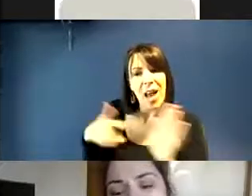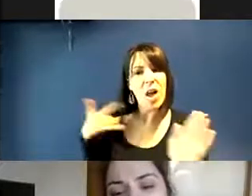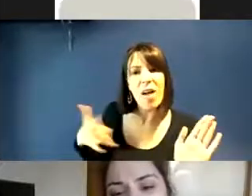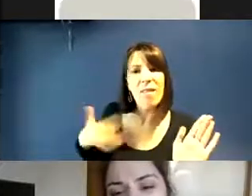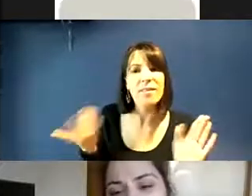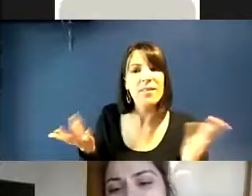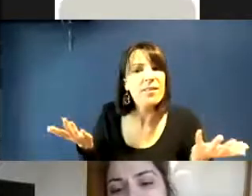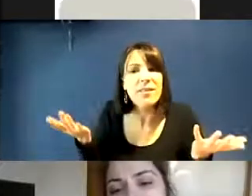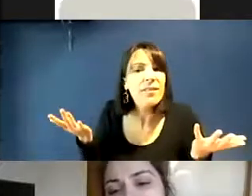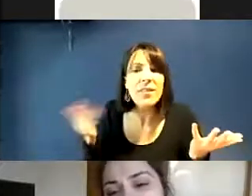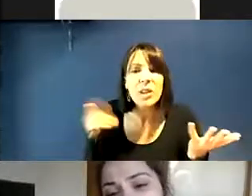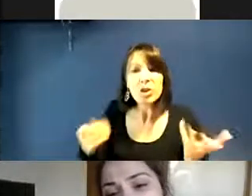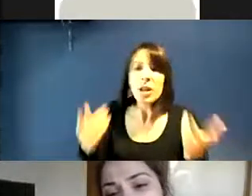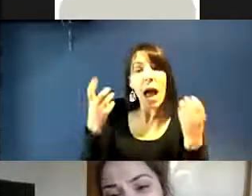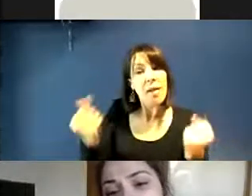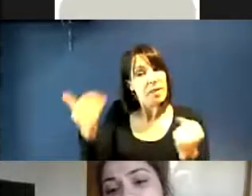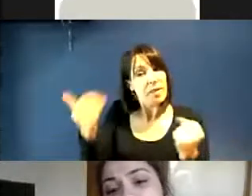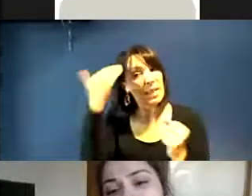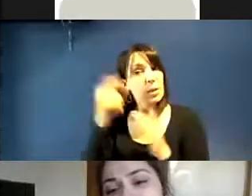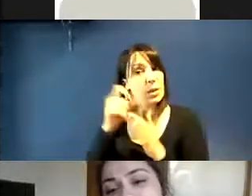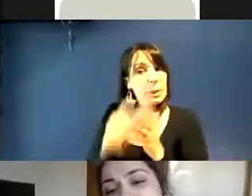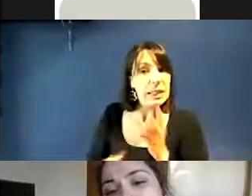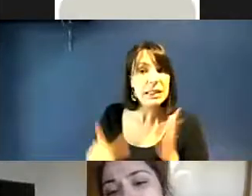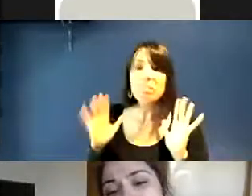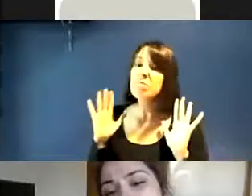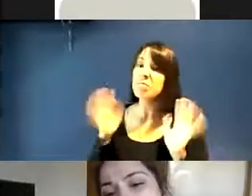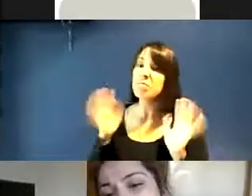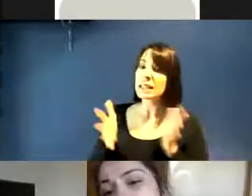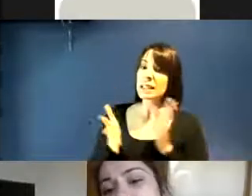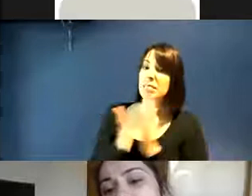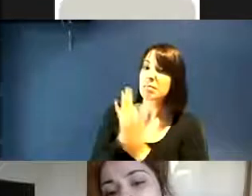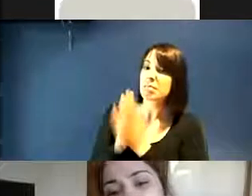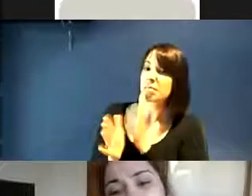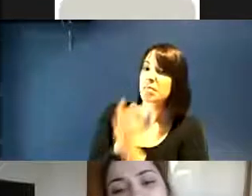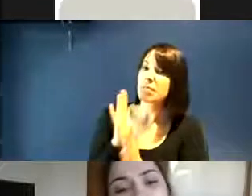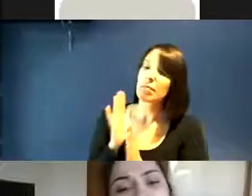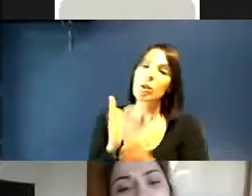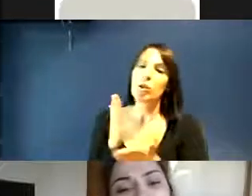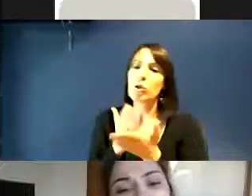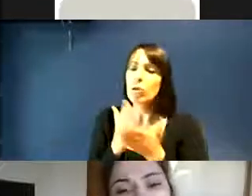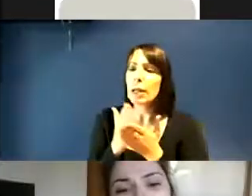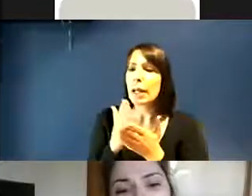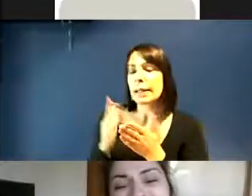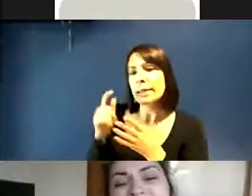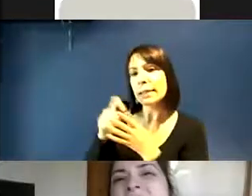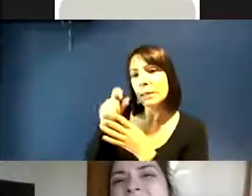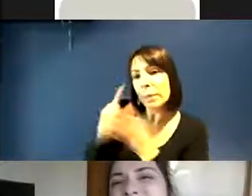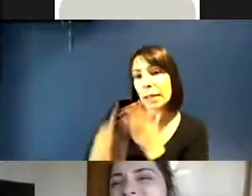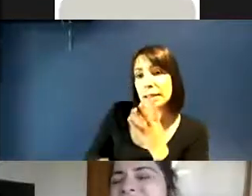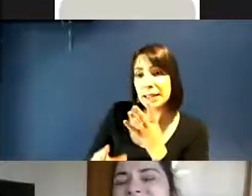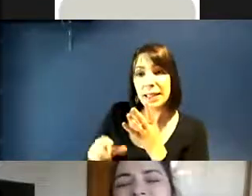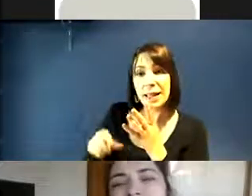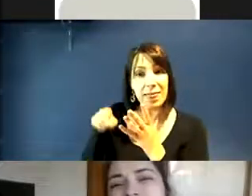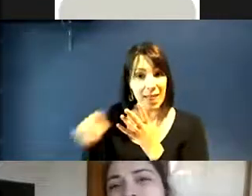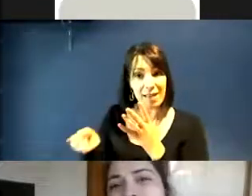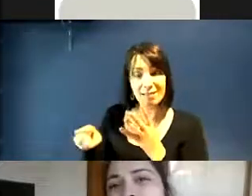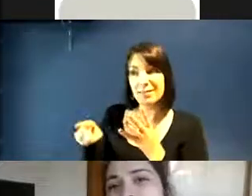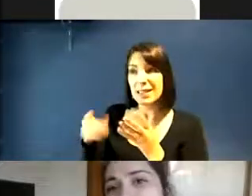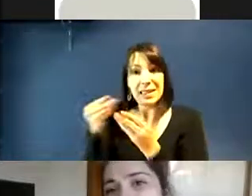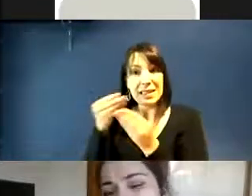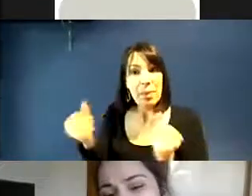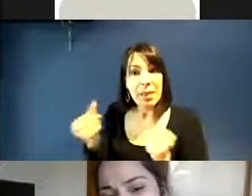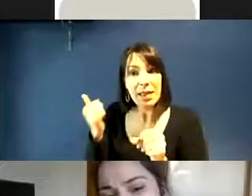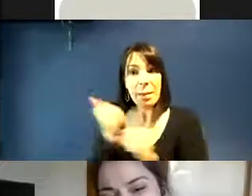and I guess this idea that disability is a part of human diversity, and it doesn't really need to